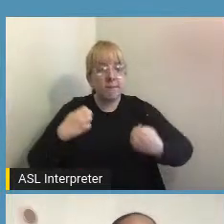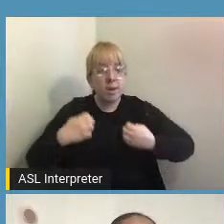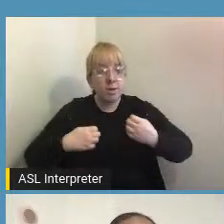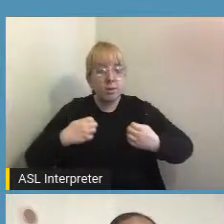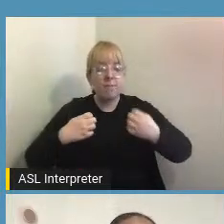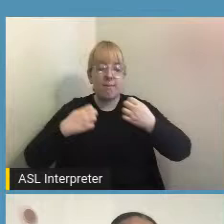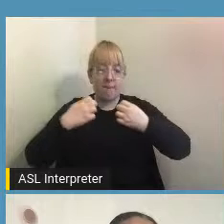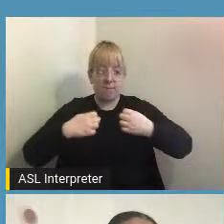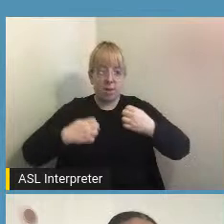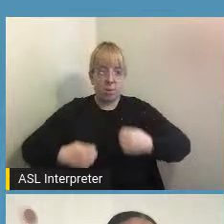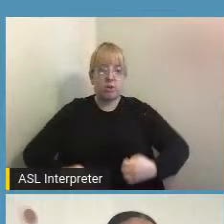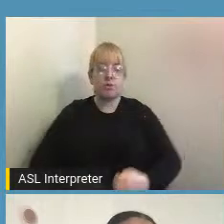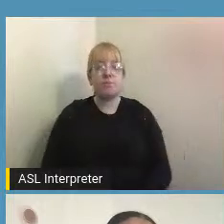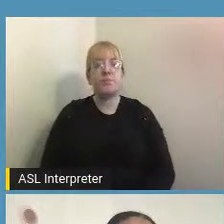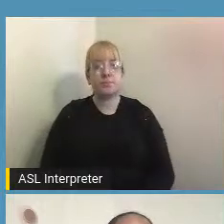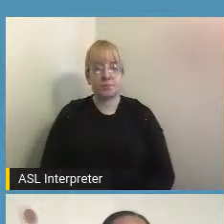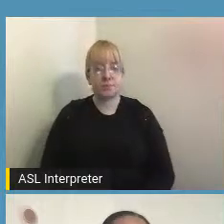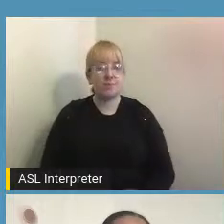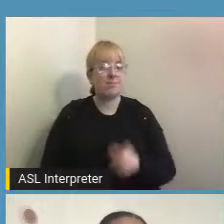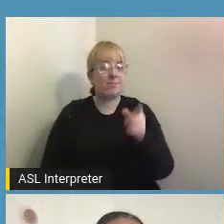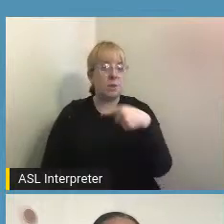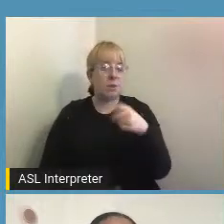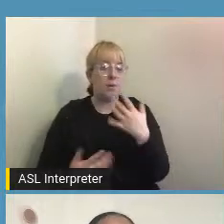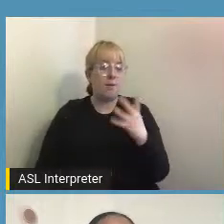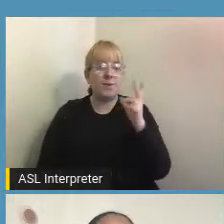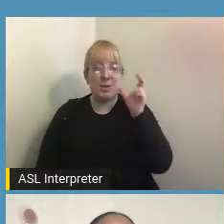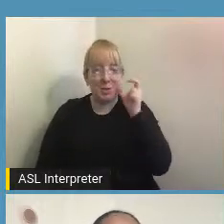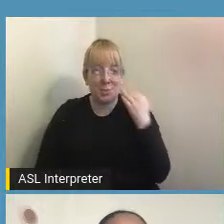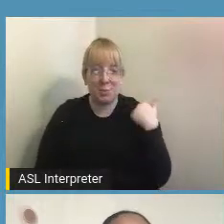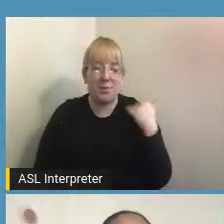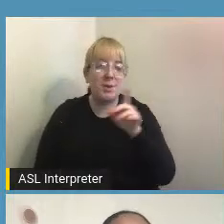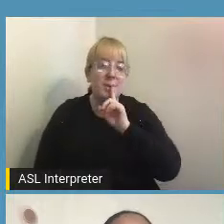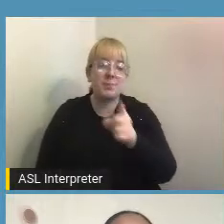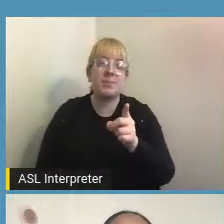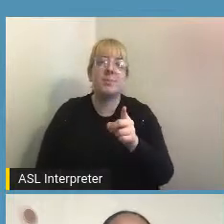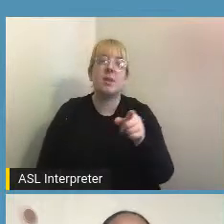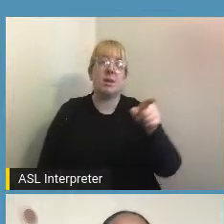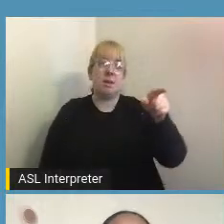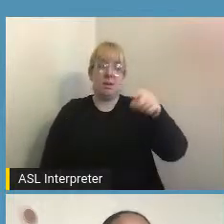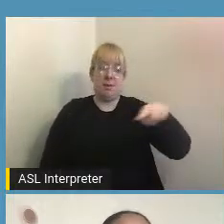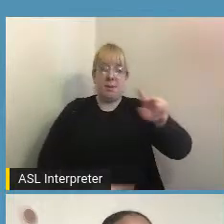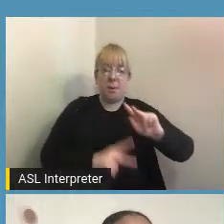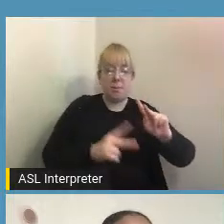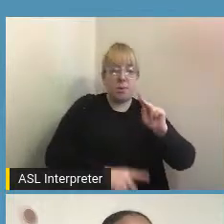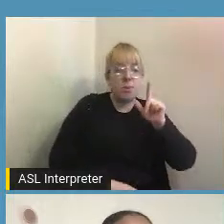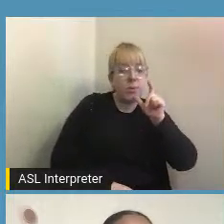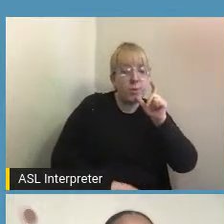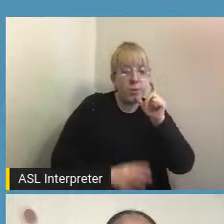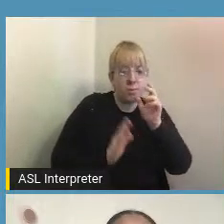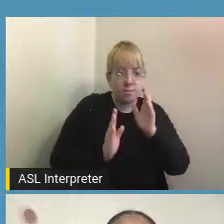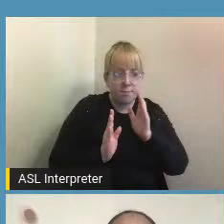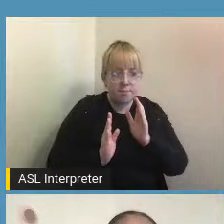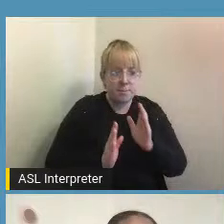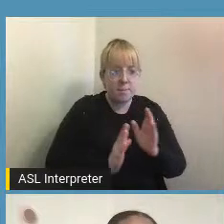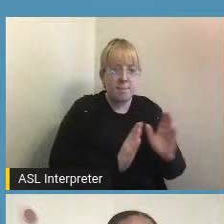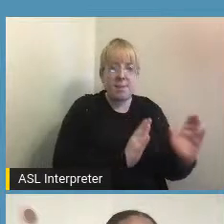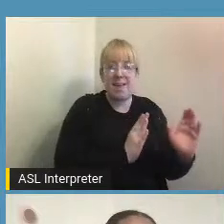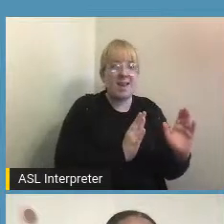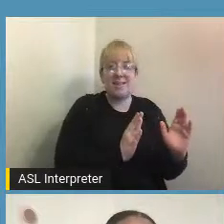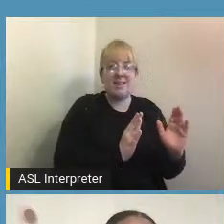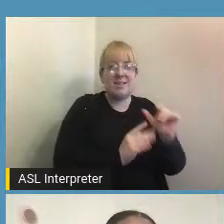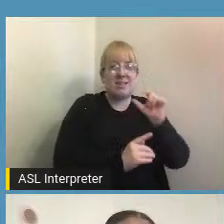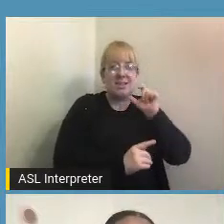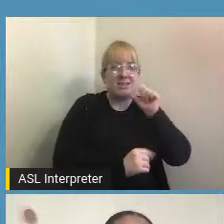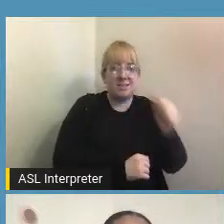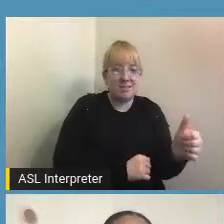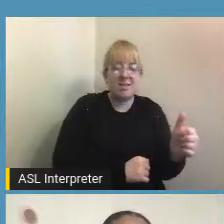So, we've all heard this before, or many of us have. Those who fail to plan, plan to fail. This is especially true when